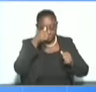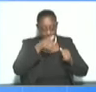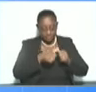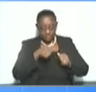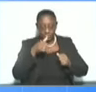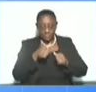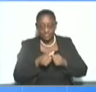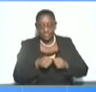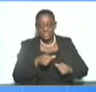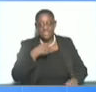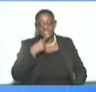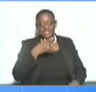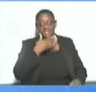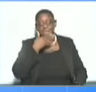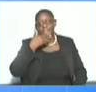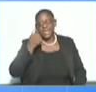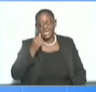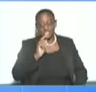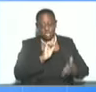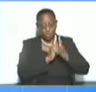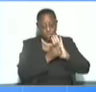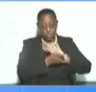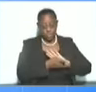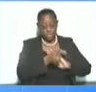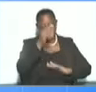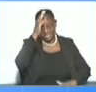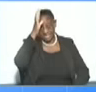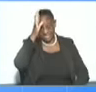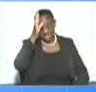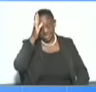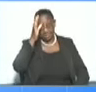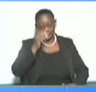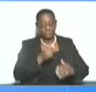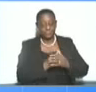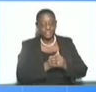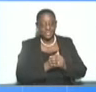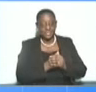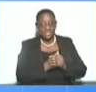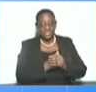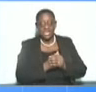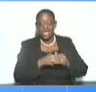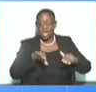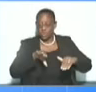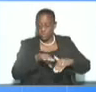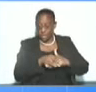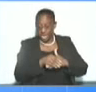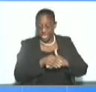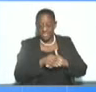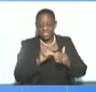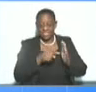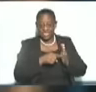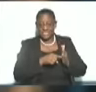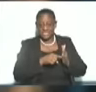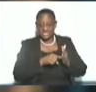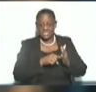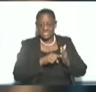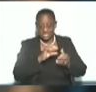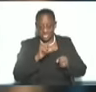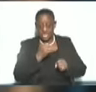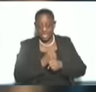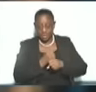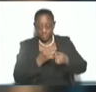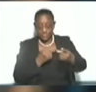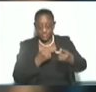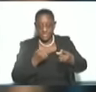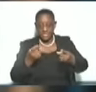describes as her best moment with her father in her entire life. It was at her wedding earlier this year. When I